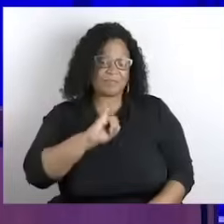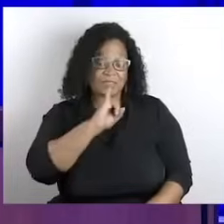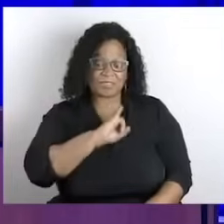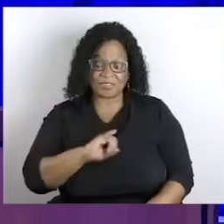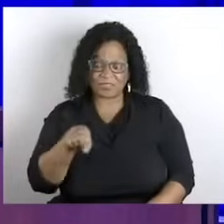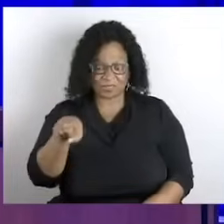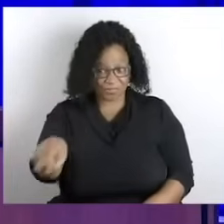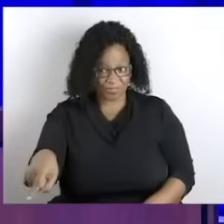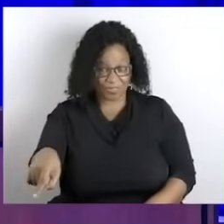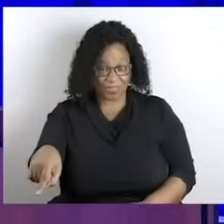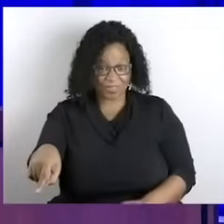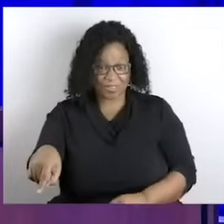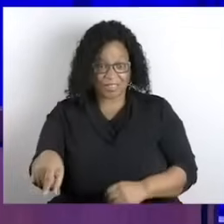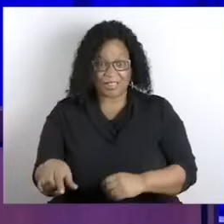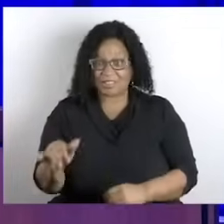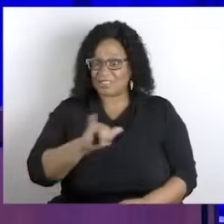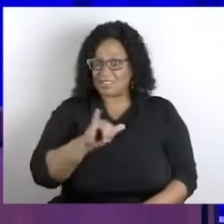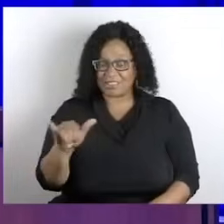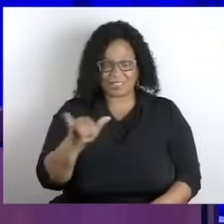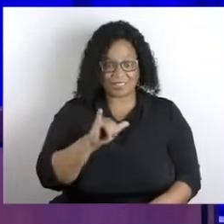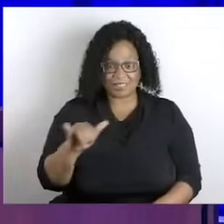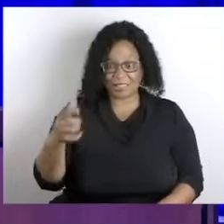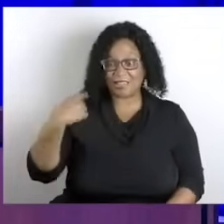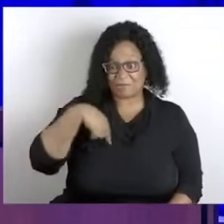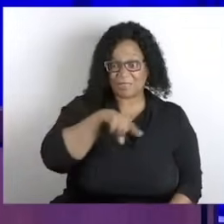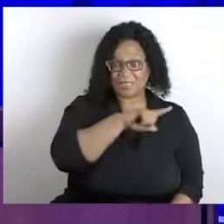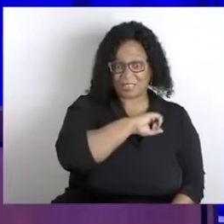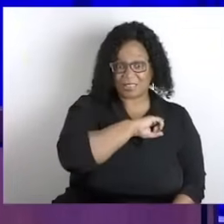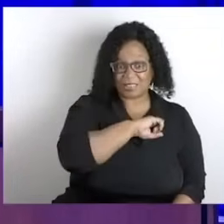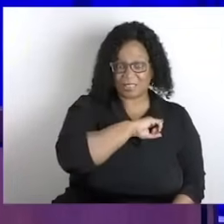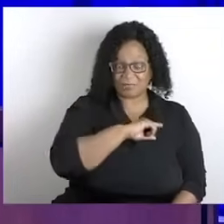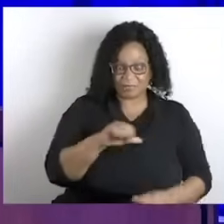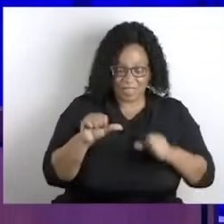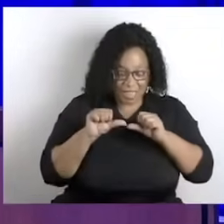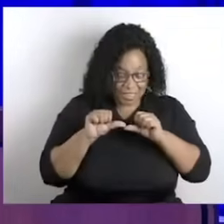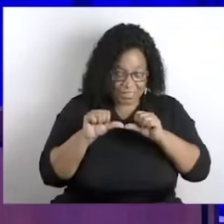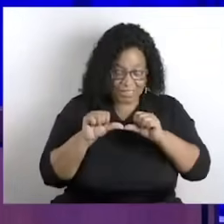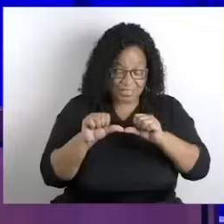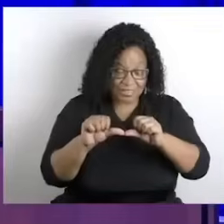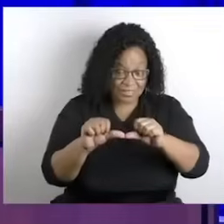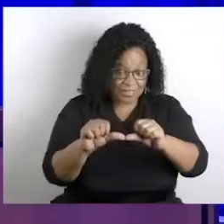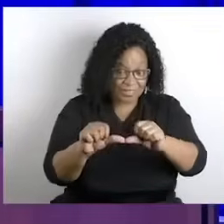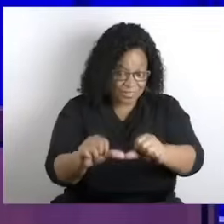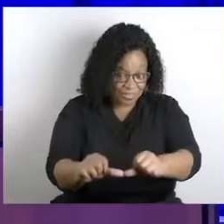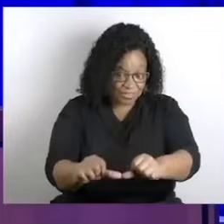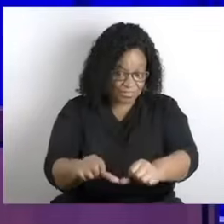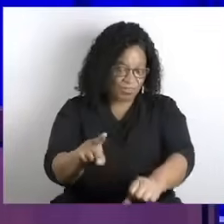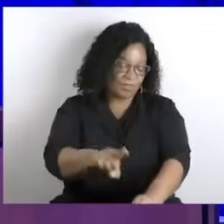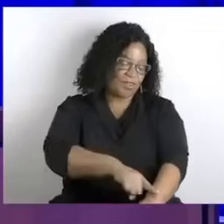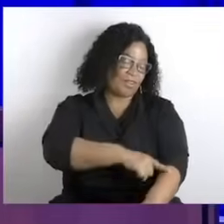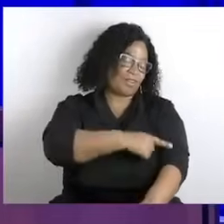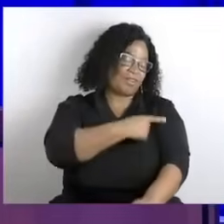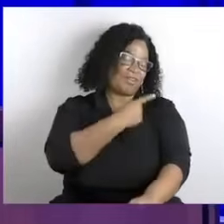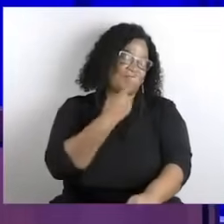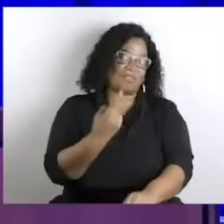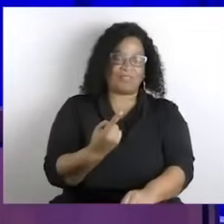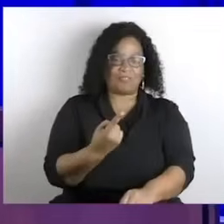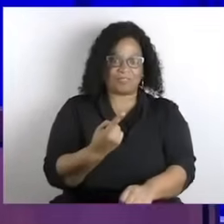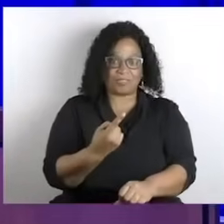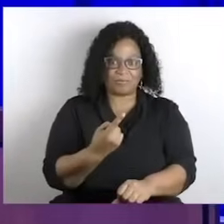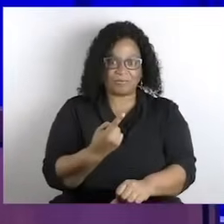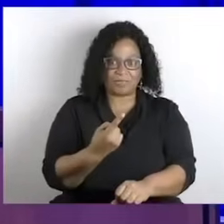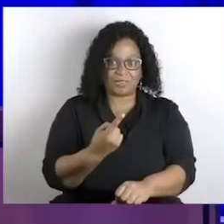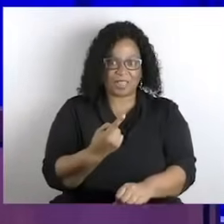the reality that this circumstance has persisted far longer than they ever anticipated. They thought for